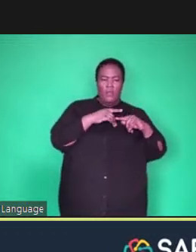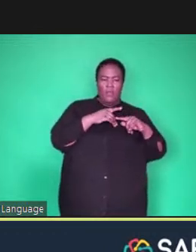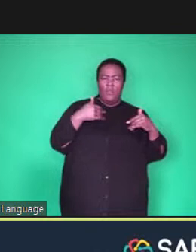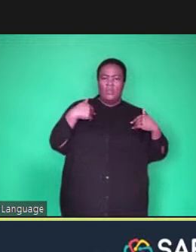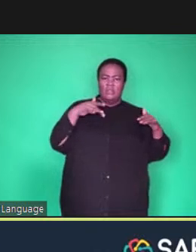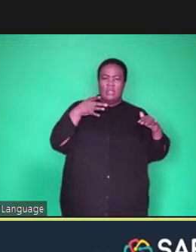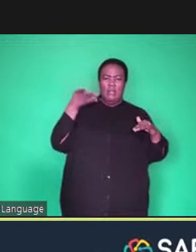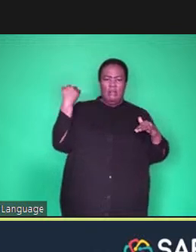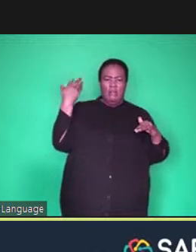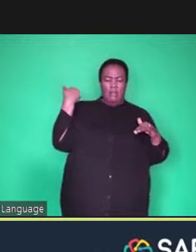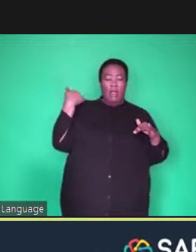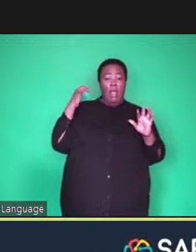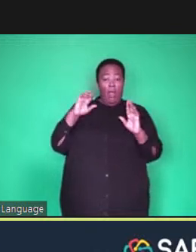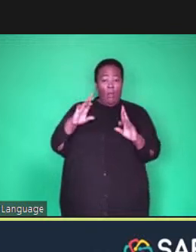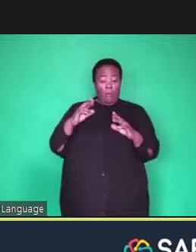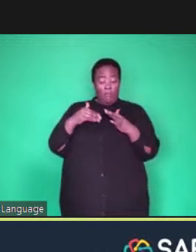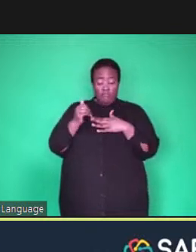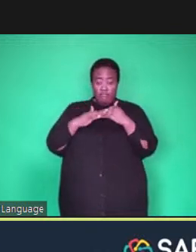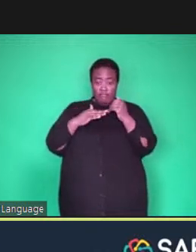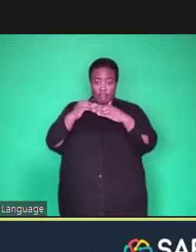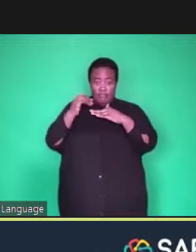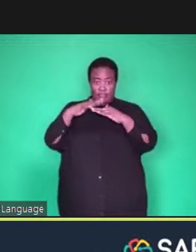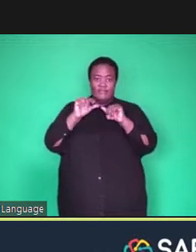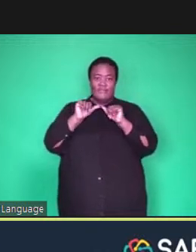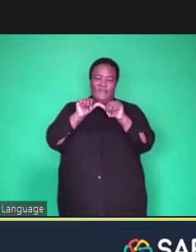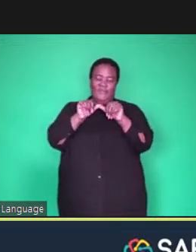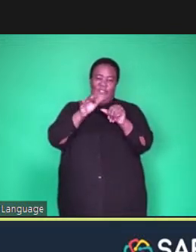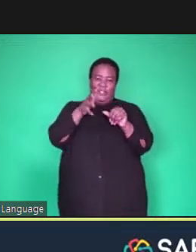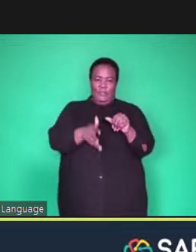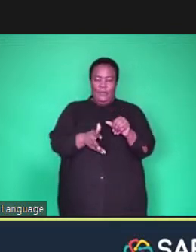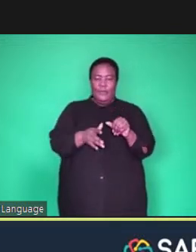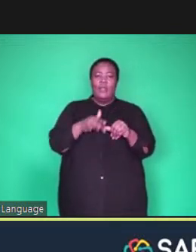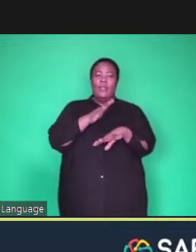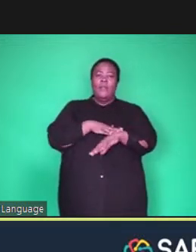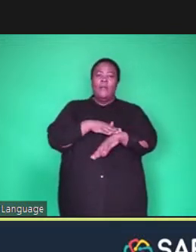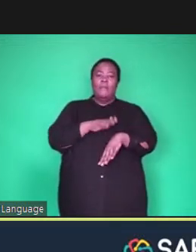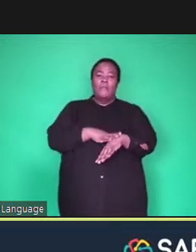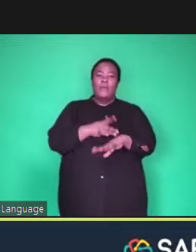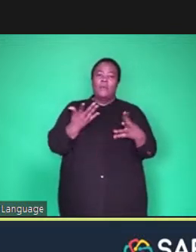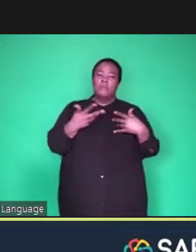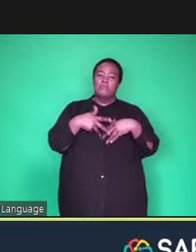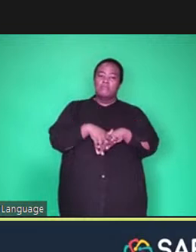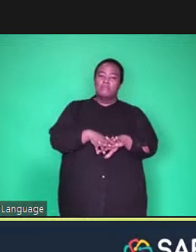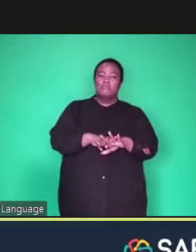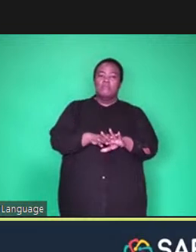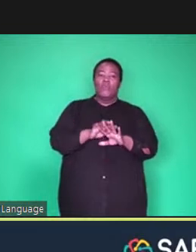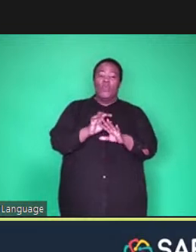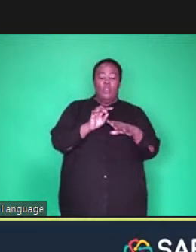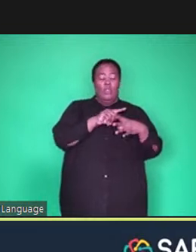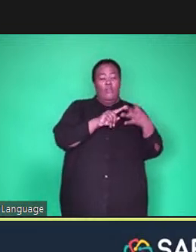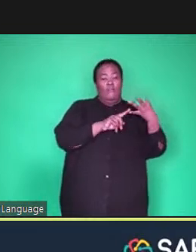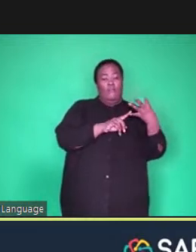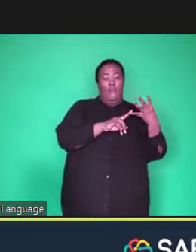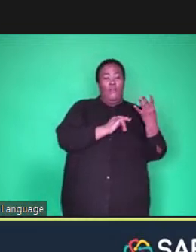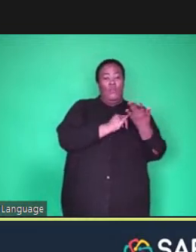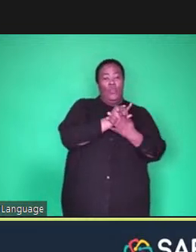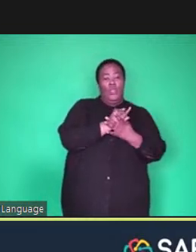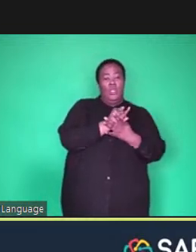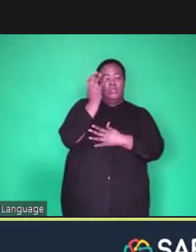the building part continues. Certainly the themes raised by all of the earlier speakers will be touched on in